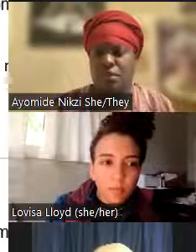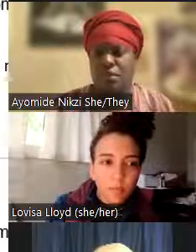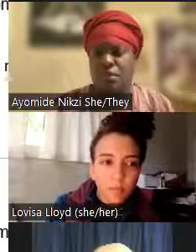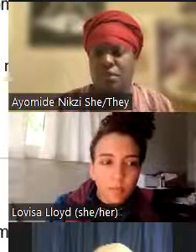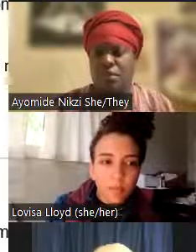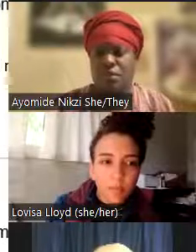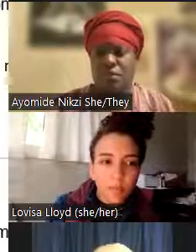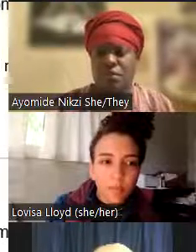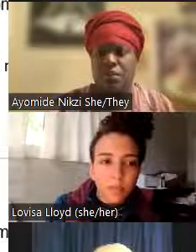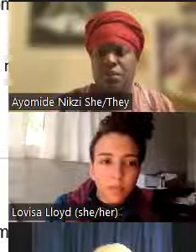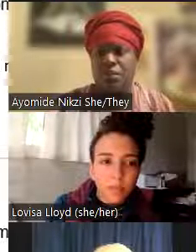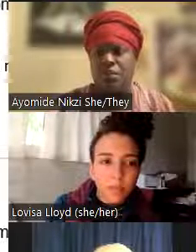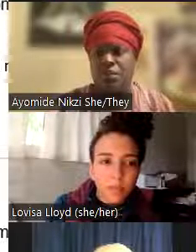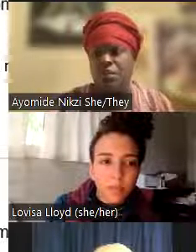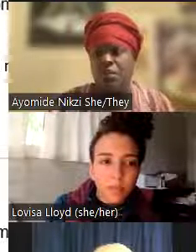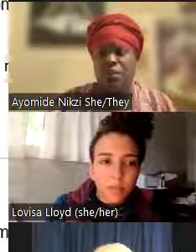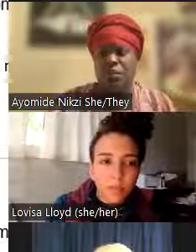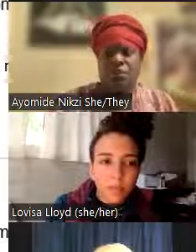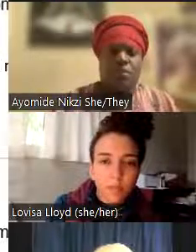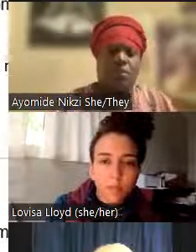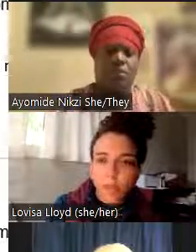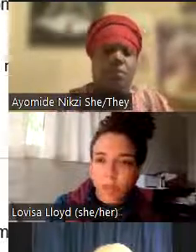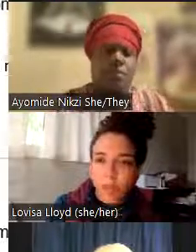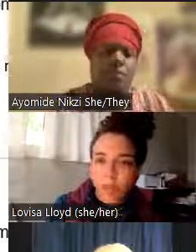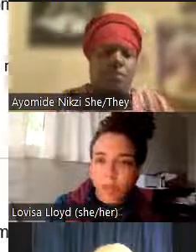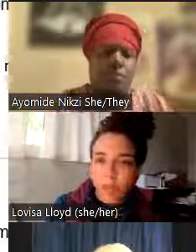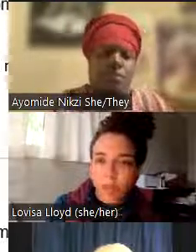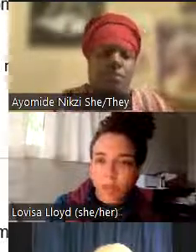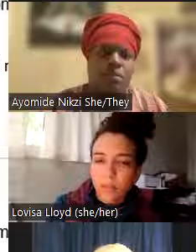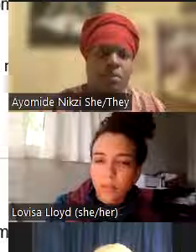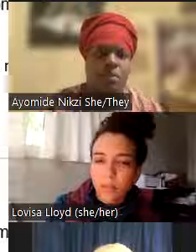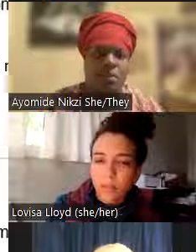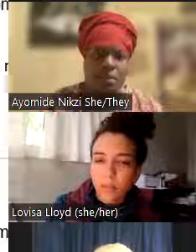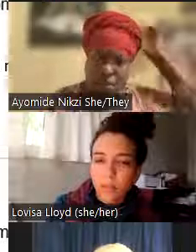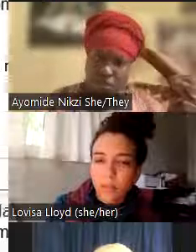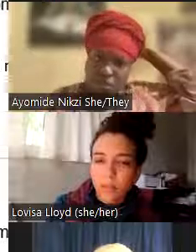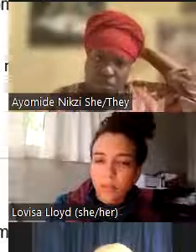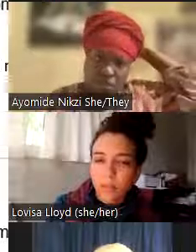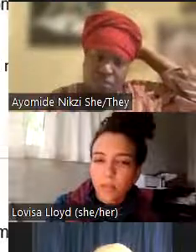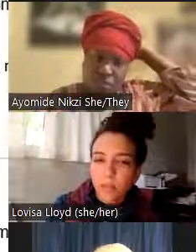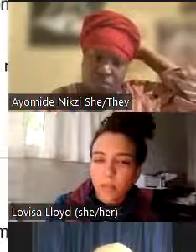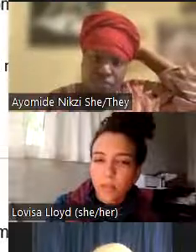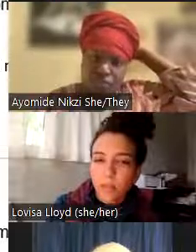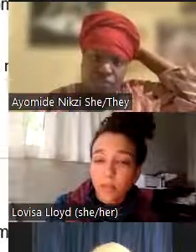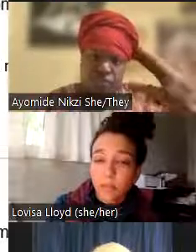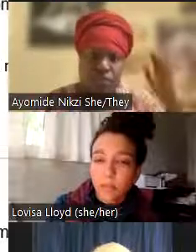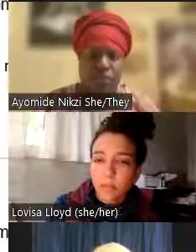from. I don't get it. We know who the emails are coming from because their name is on it.